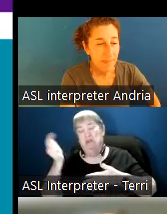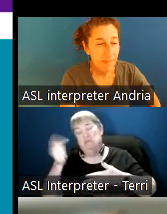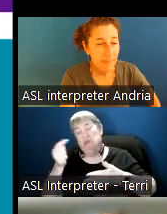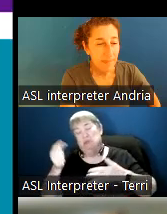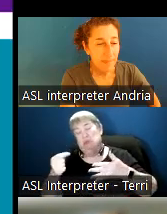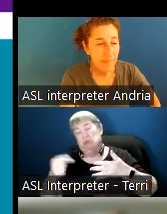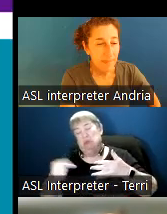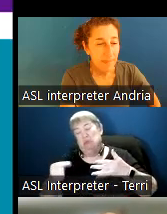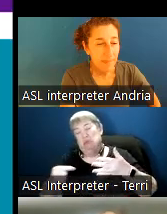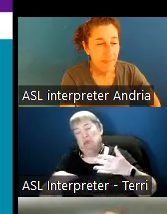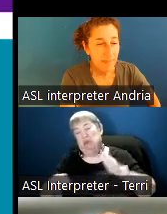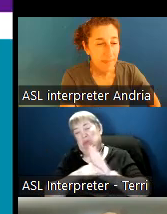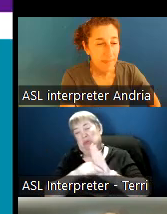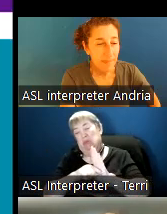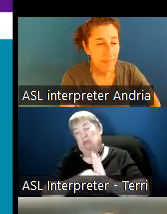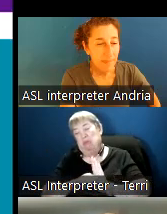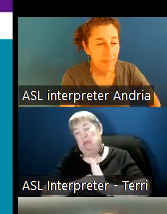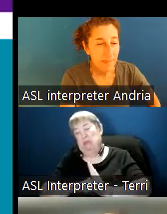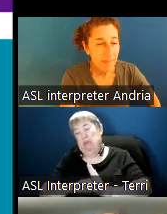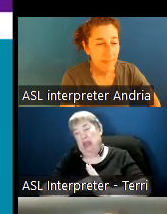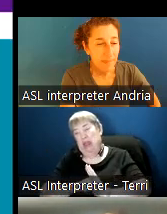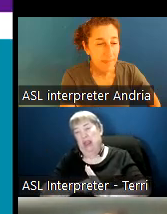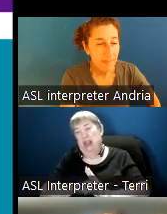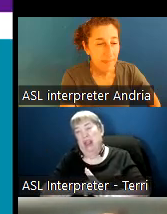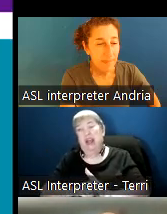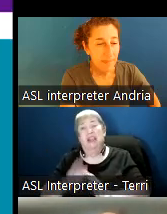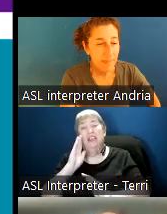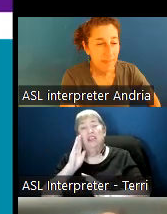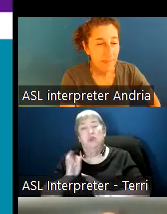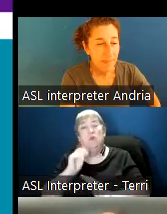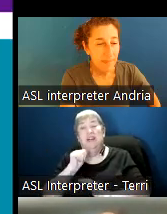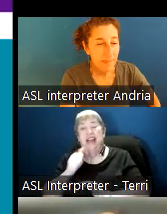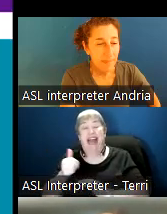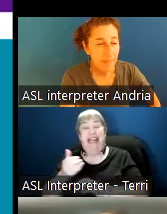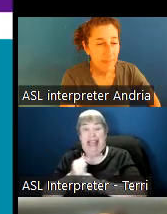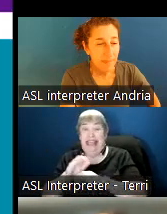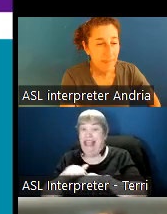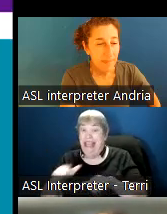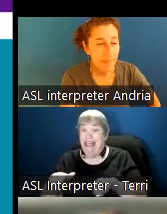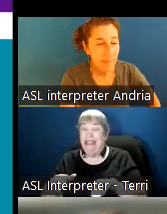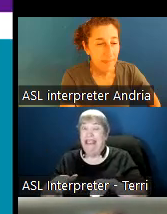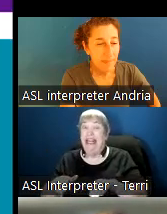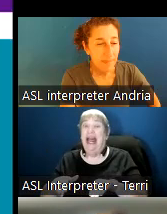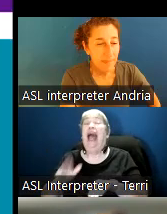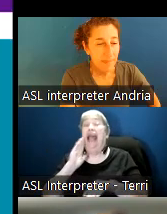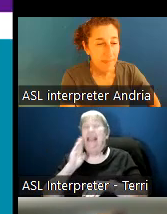you custody, they will give you a hysterectomy to make sure you never have children again. And she believed him.